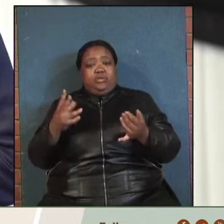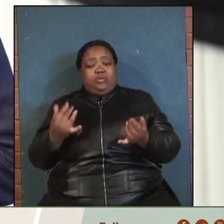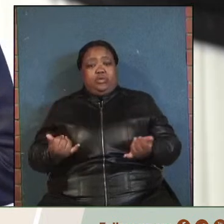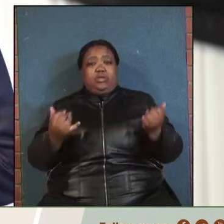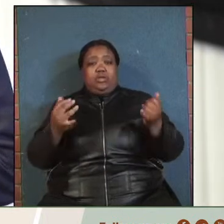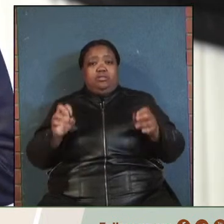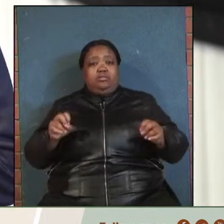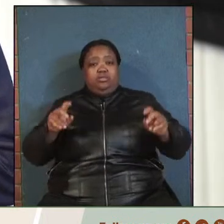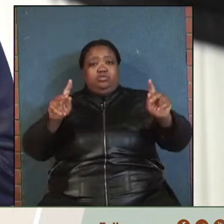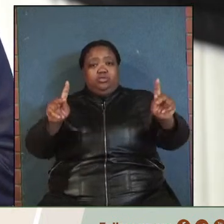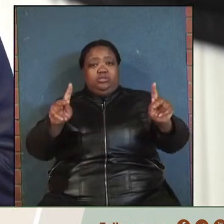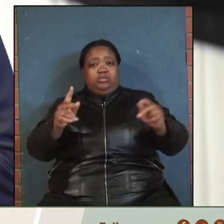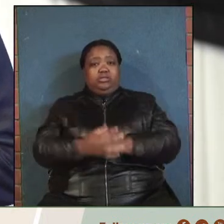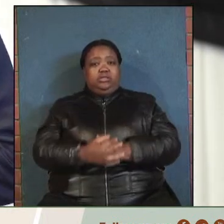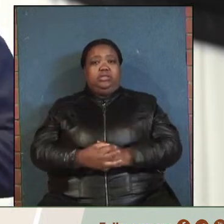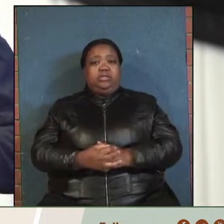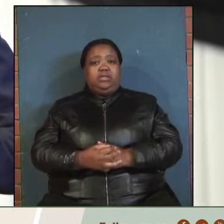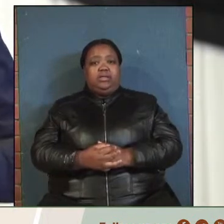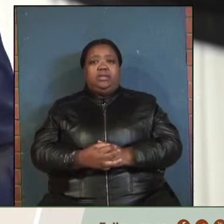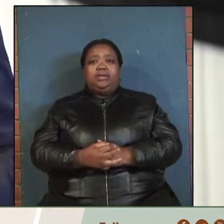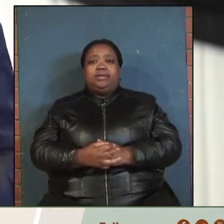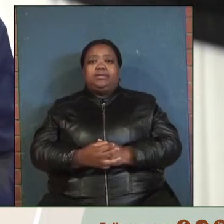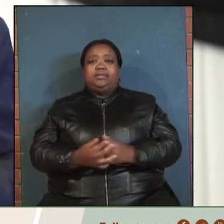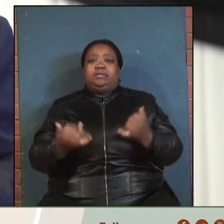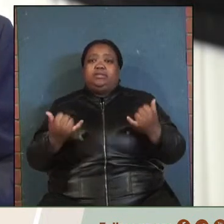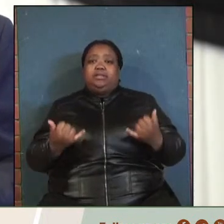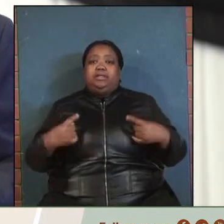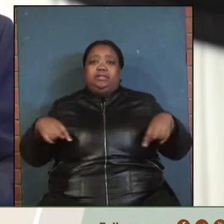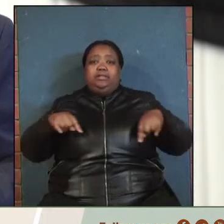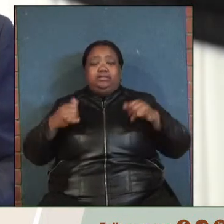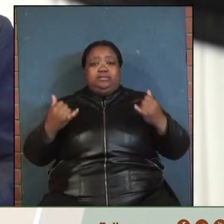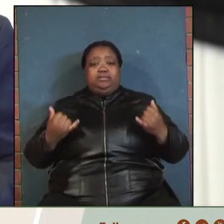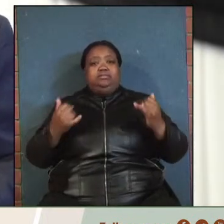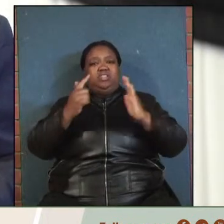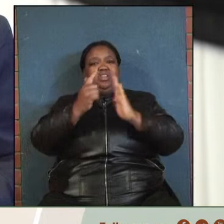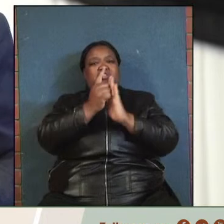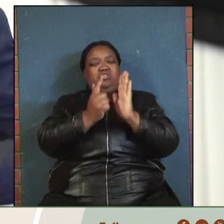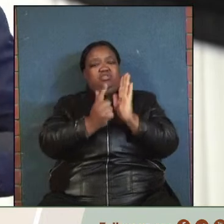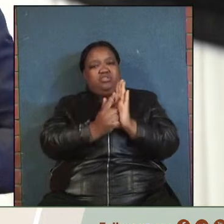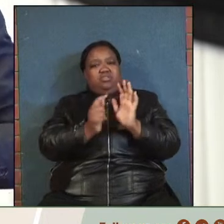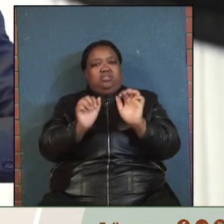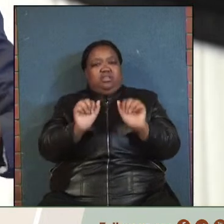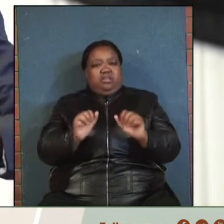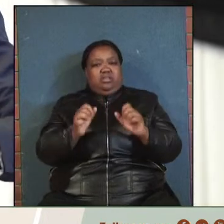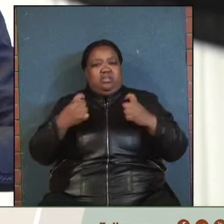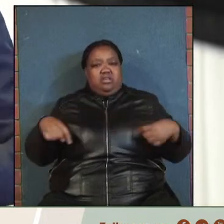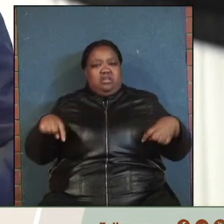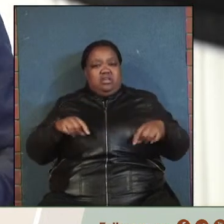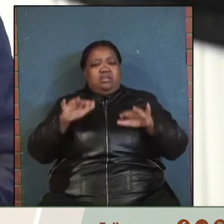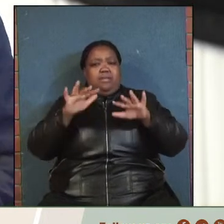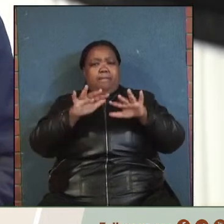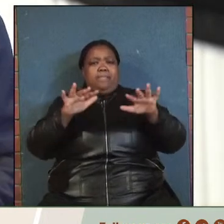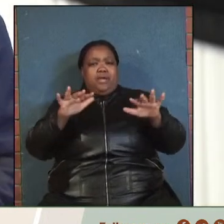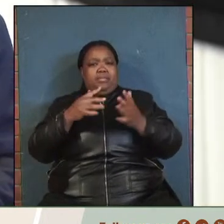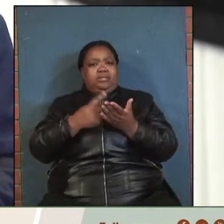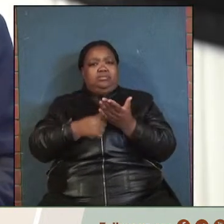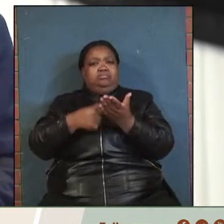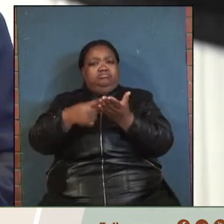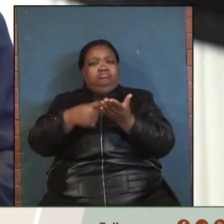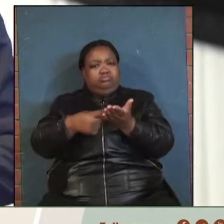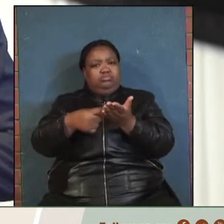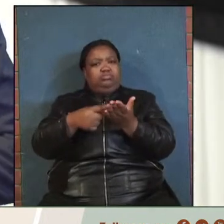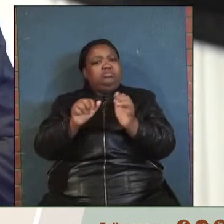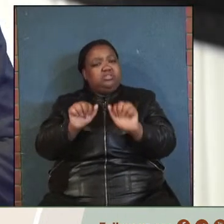opportunity, because as the legislature, in our public participation,